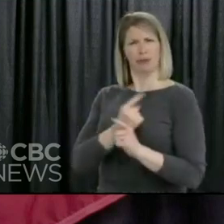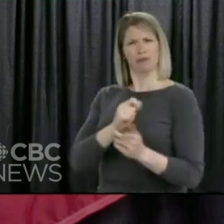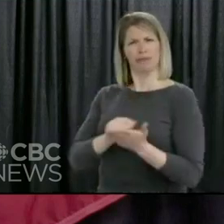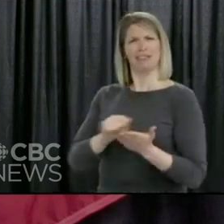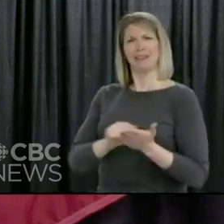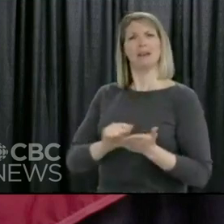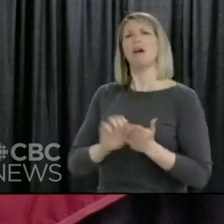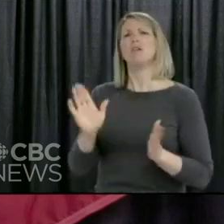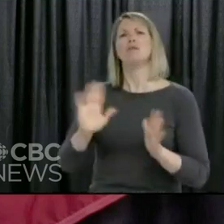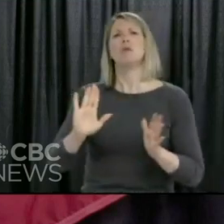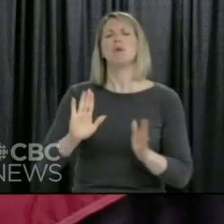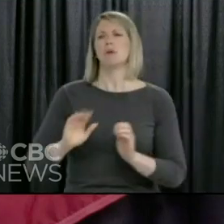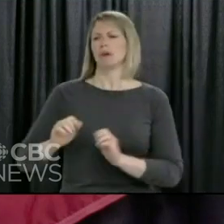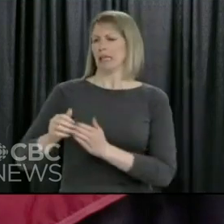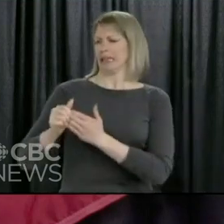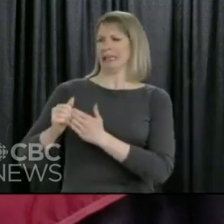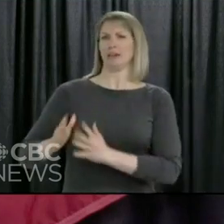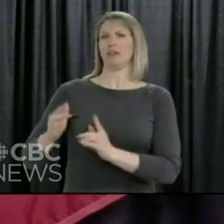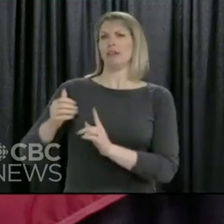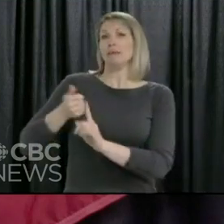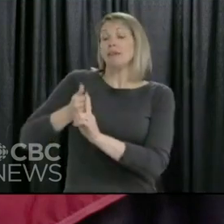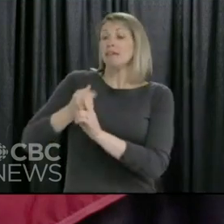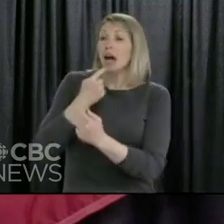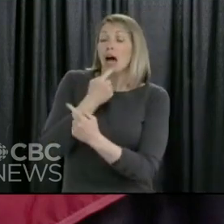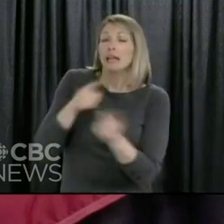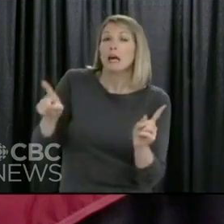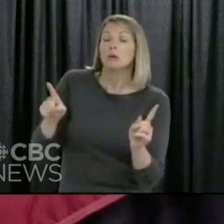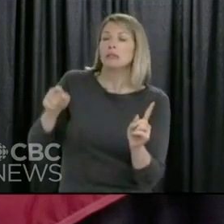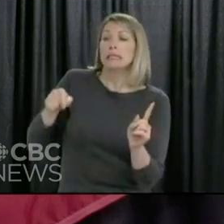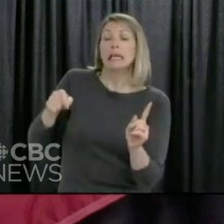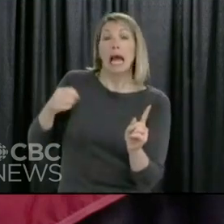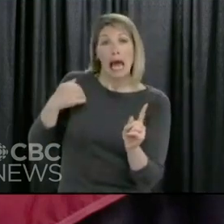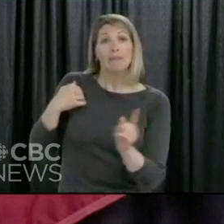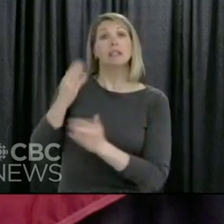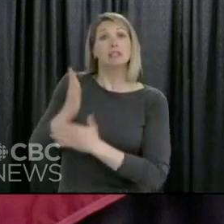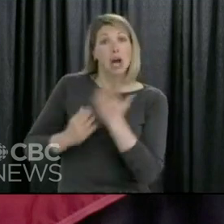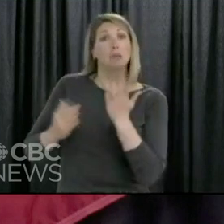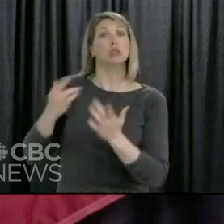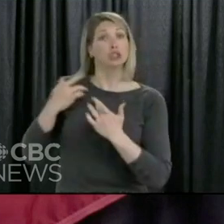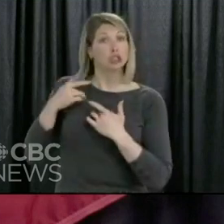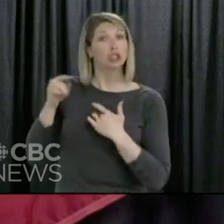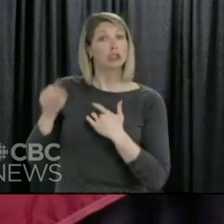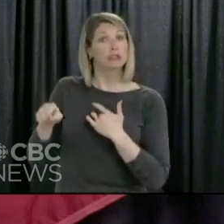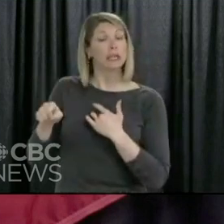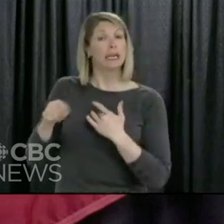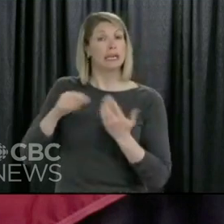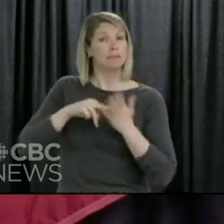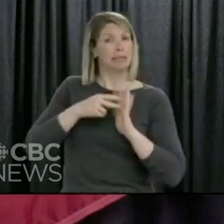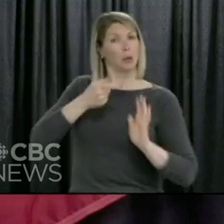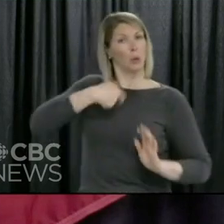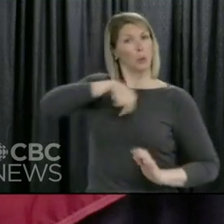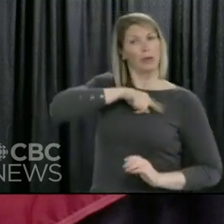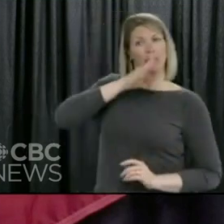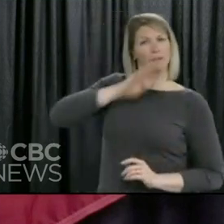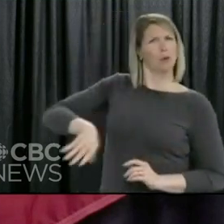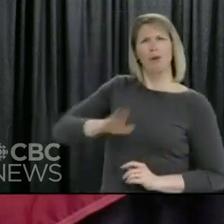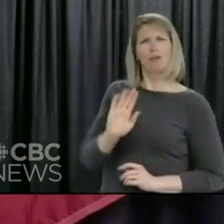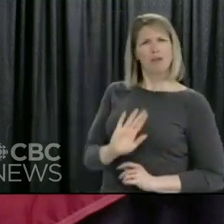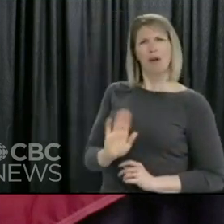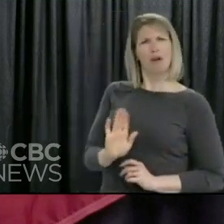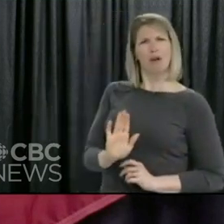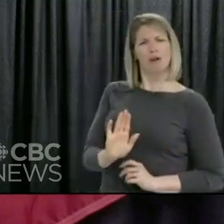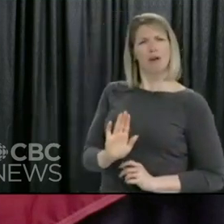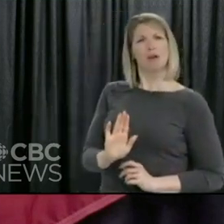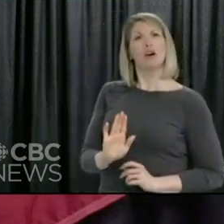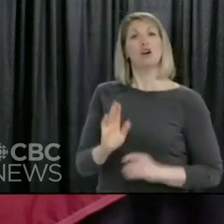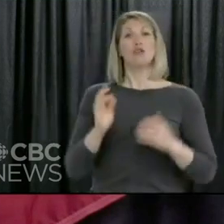based on the analysis that they had and some of the concerns that they had addressed. So there's a process now with Justice and Public Safety and public health officials